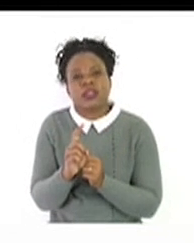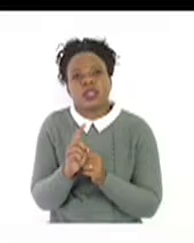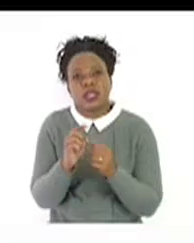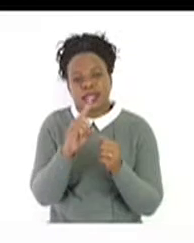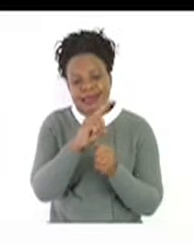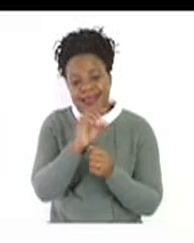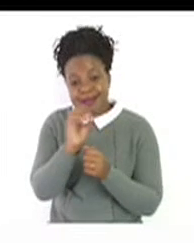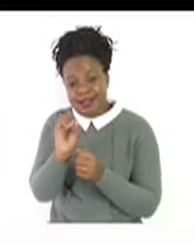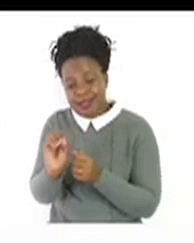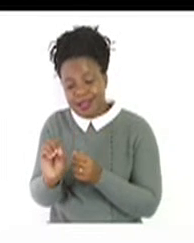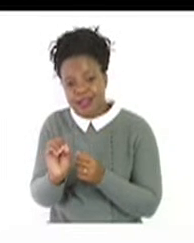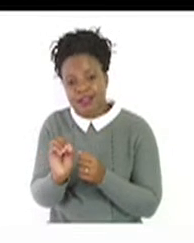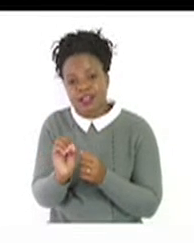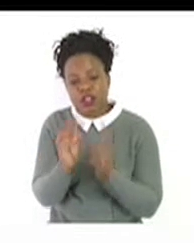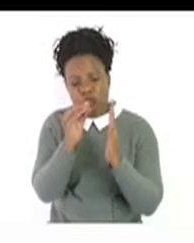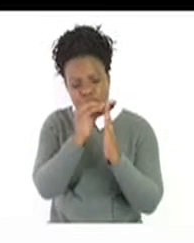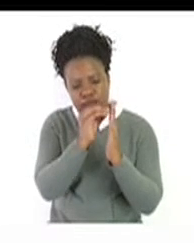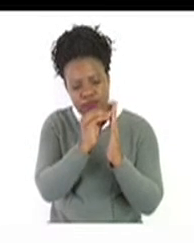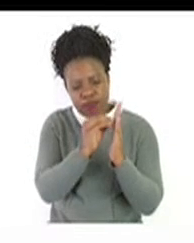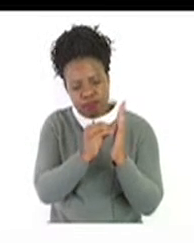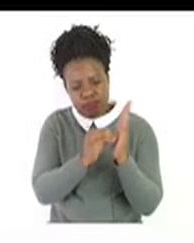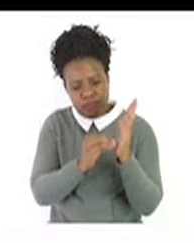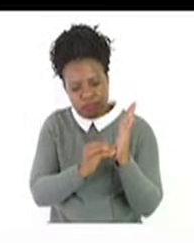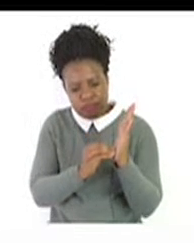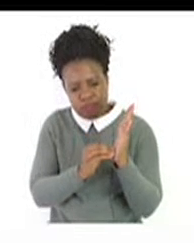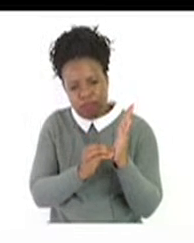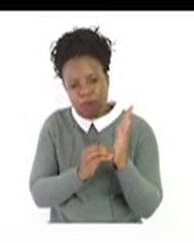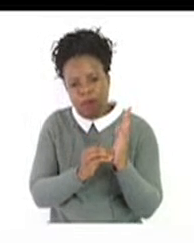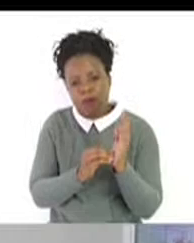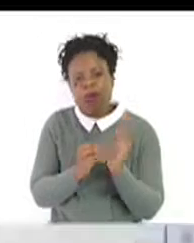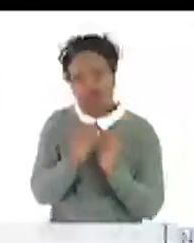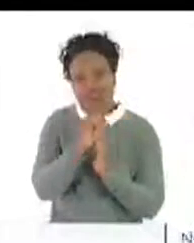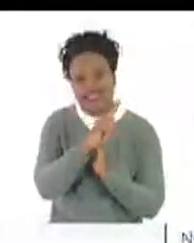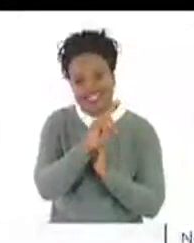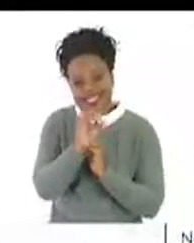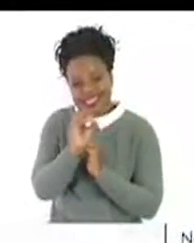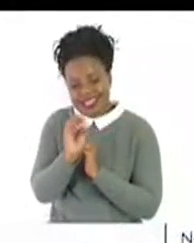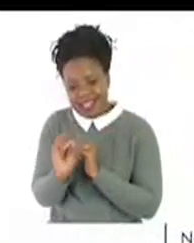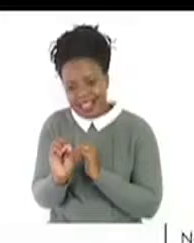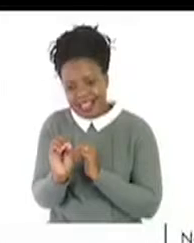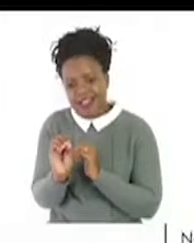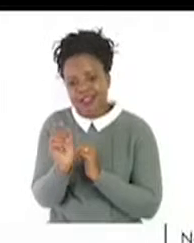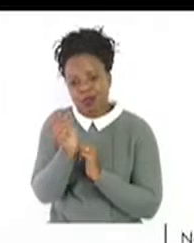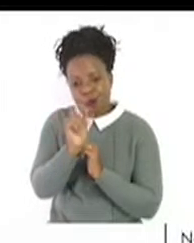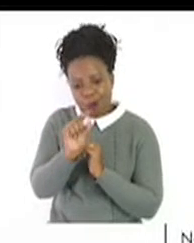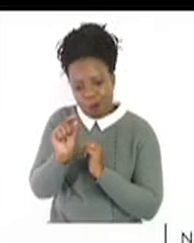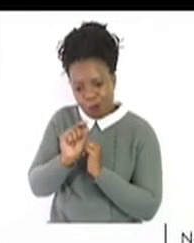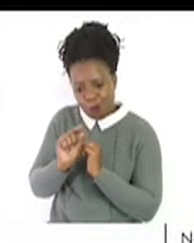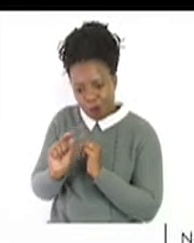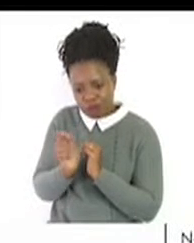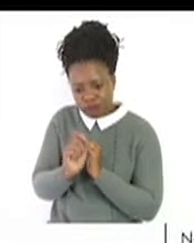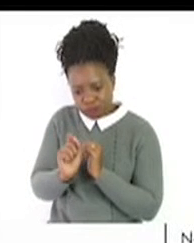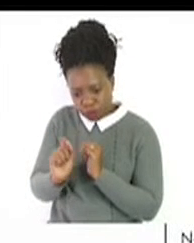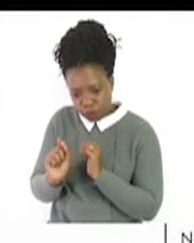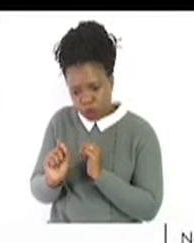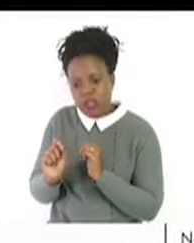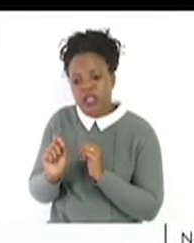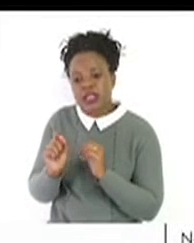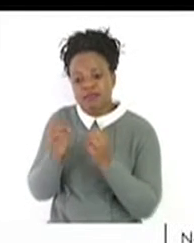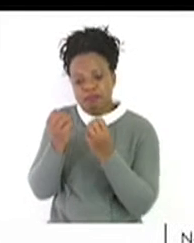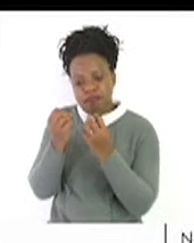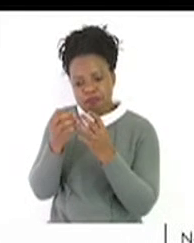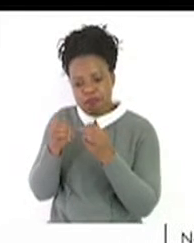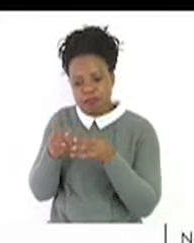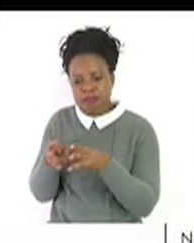Like what I've said, this passage is full of nouns in their plural form. I'm going to read in your